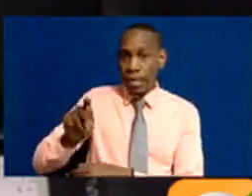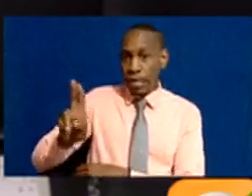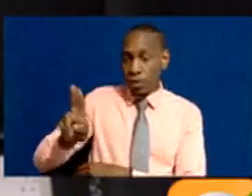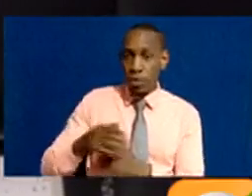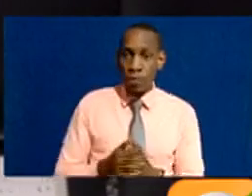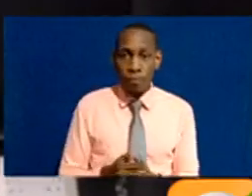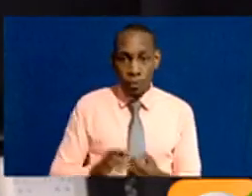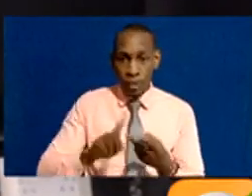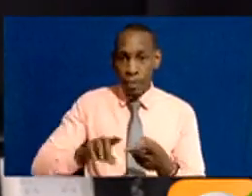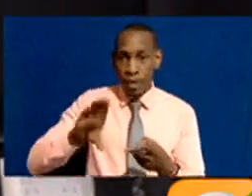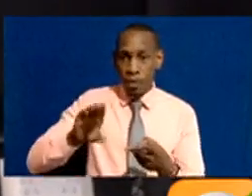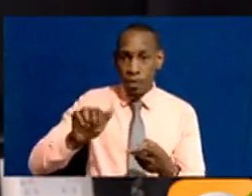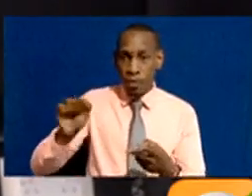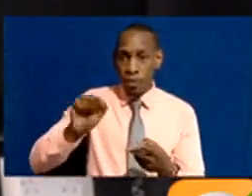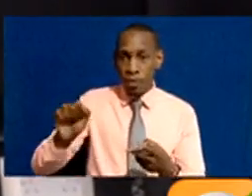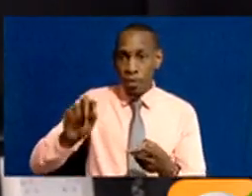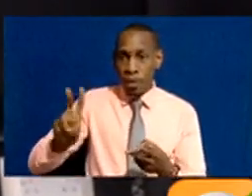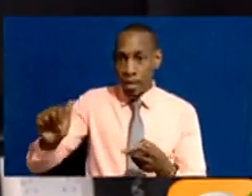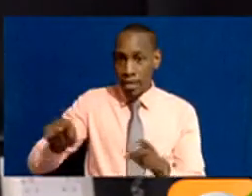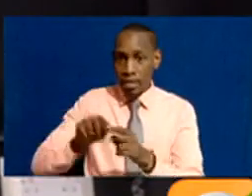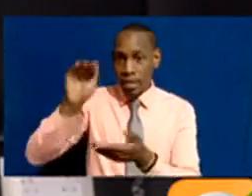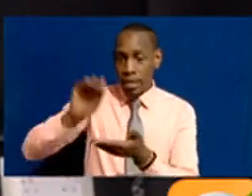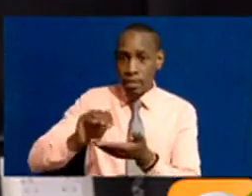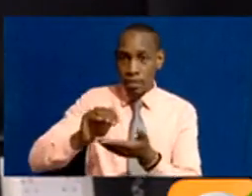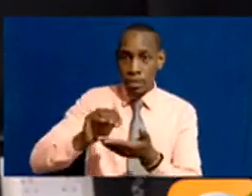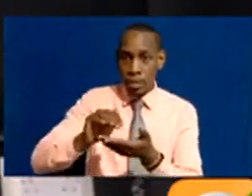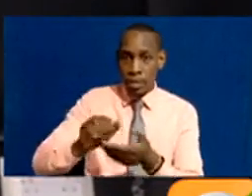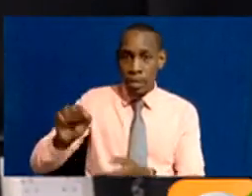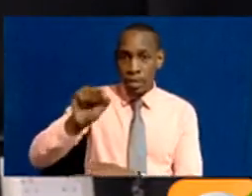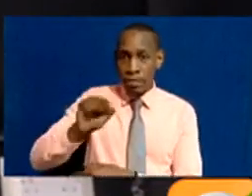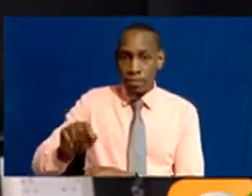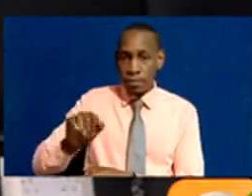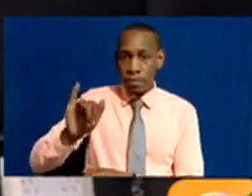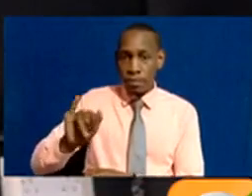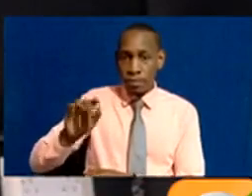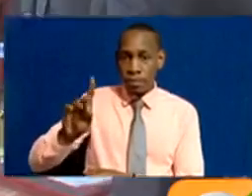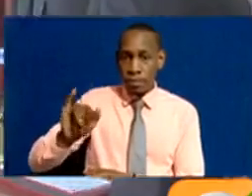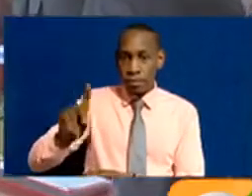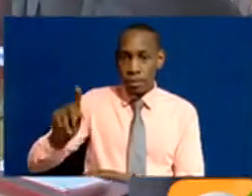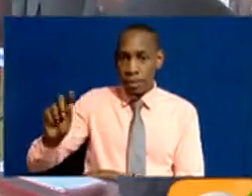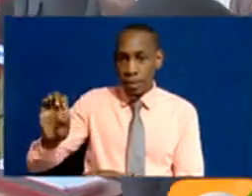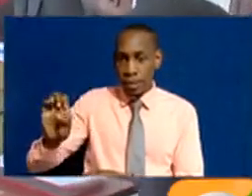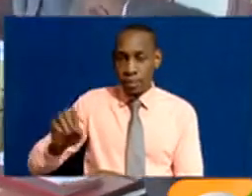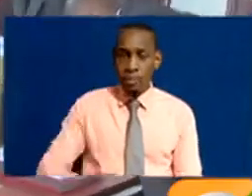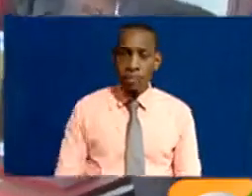We have cassava that we have reduced the cyanide because that is what kills gig people.